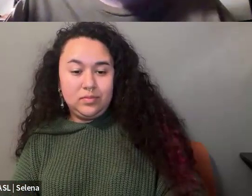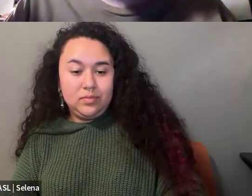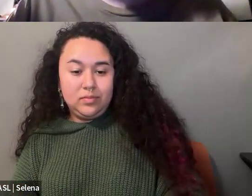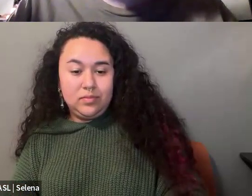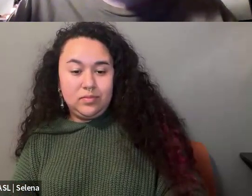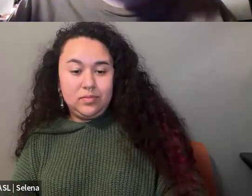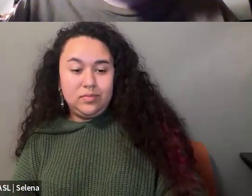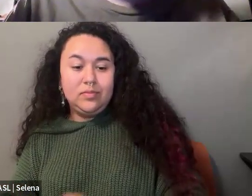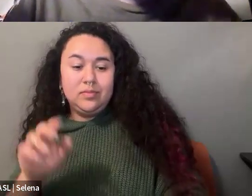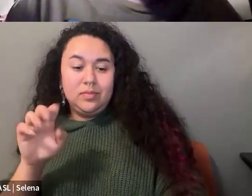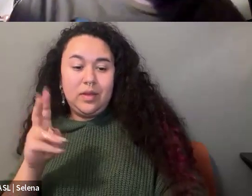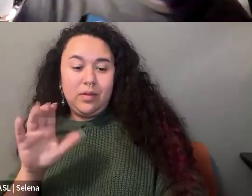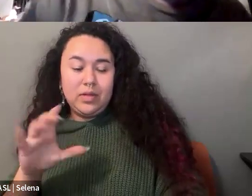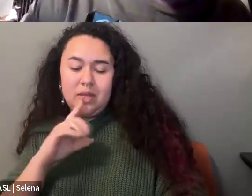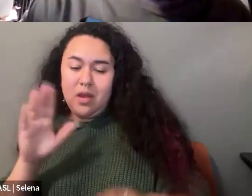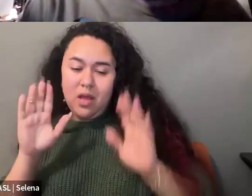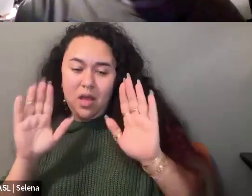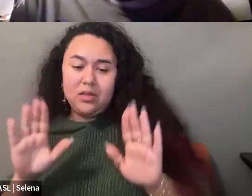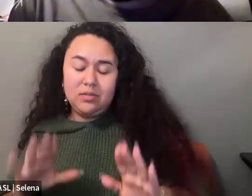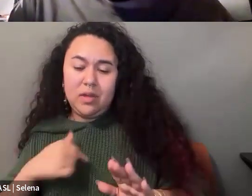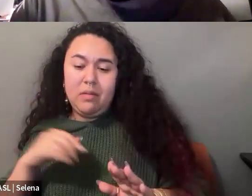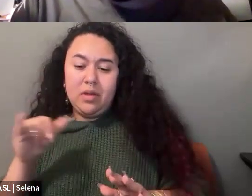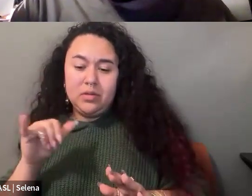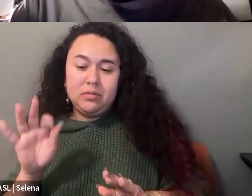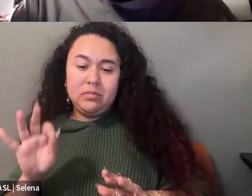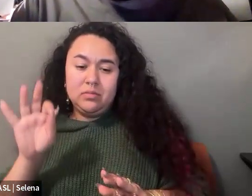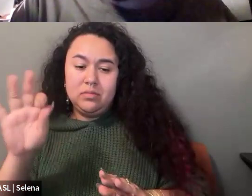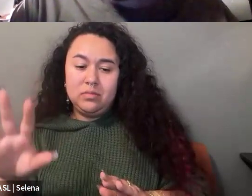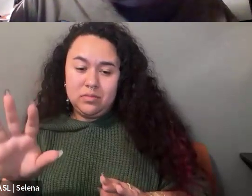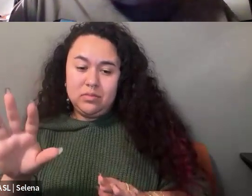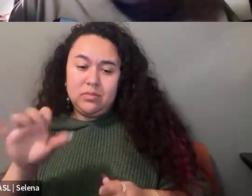That's awesome. I was going to also throw in there,